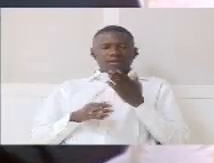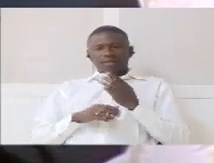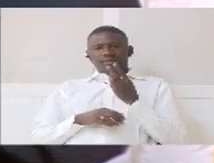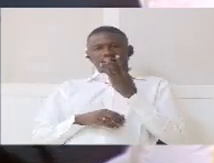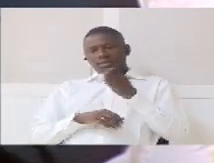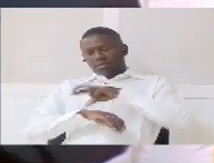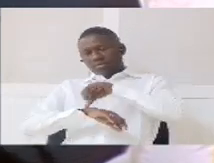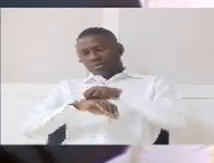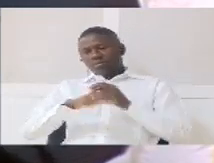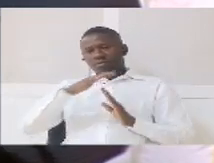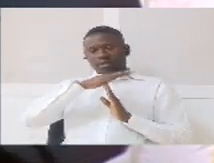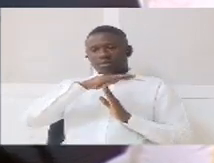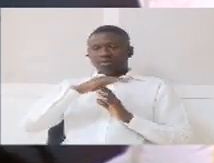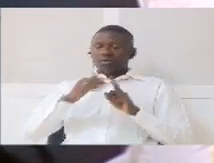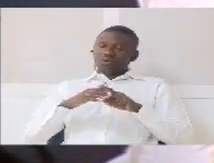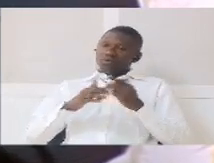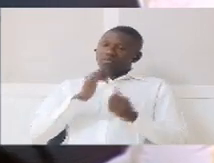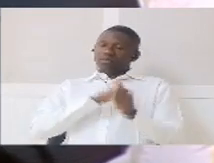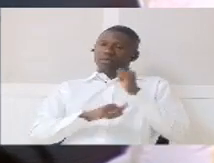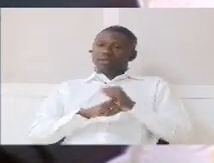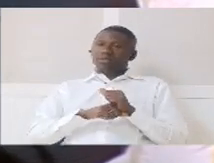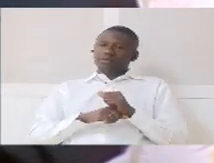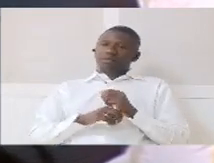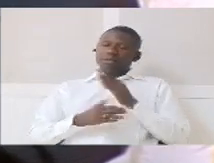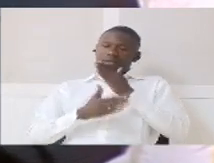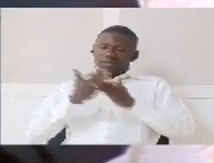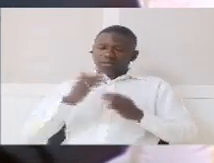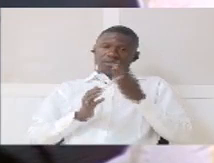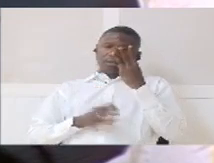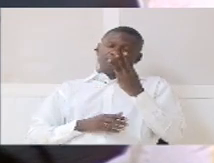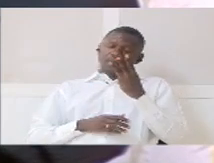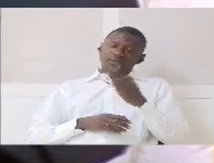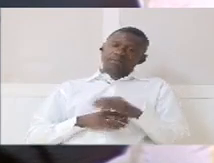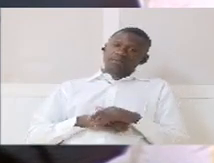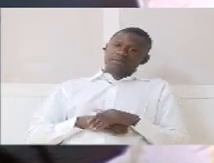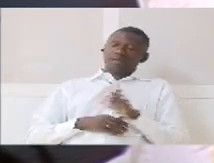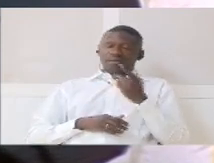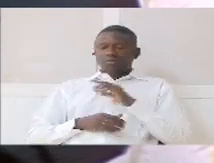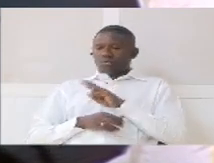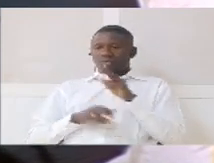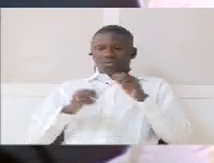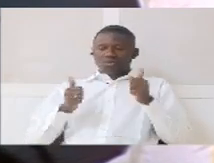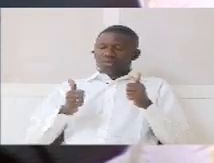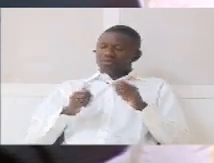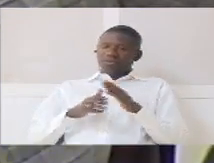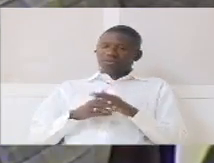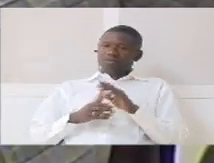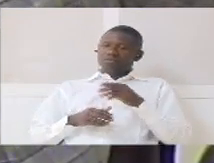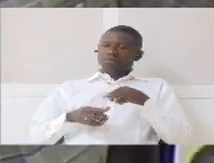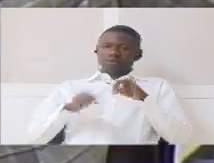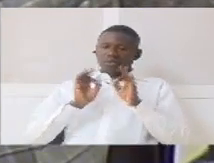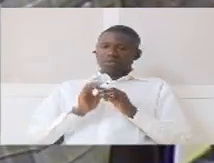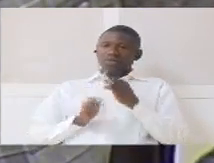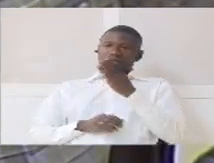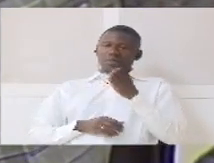or we come back at half past three and then do it. If that is not okay with you, then we take a 30-minute break.